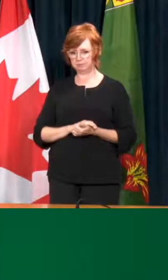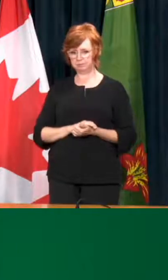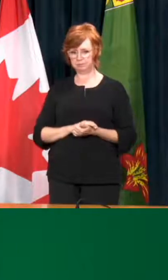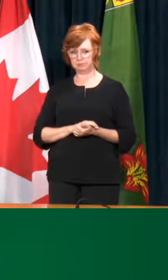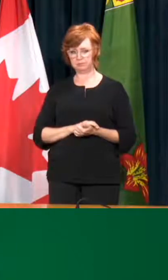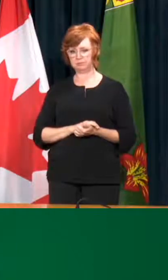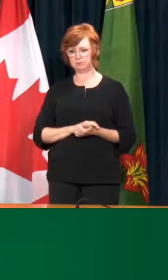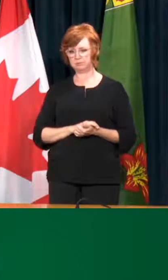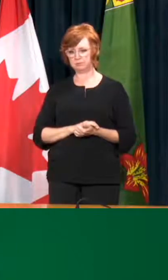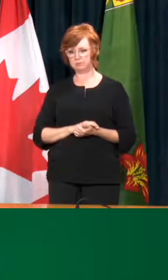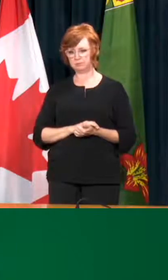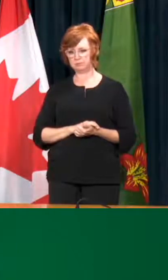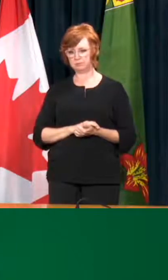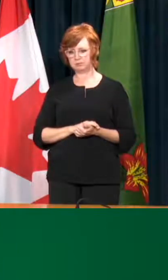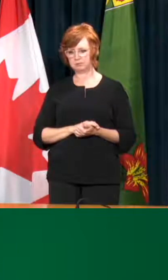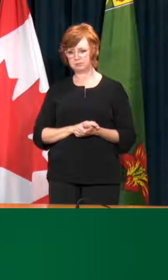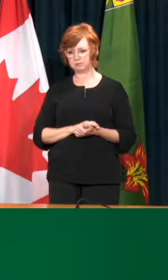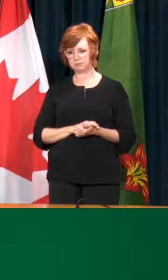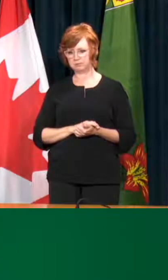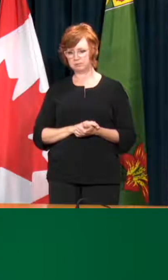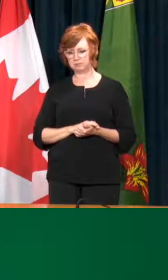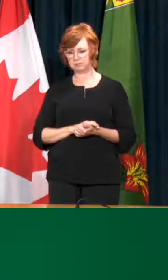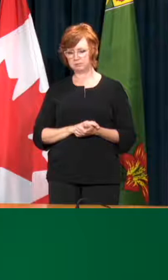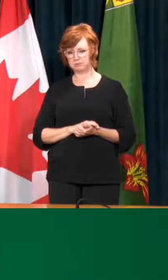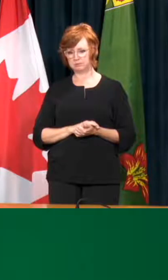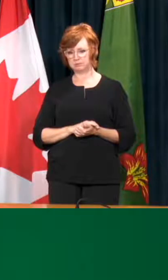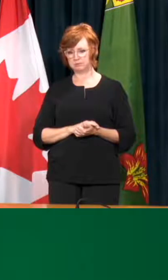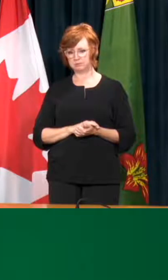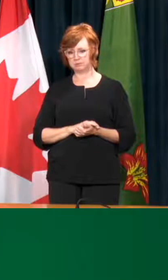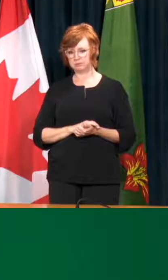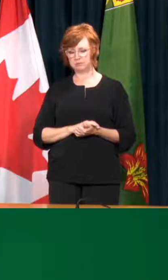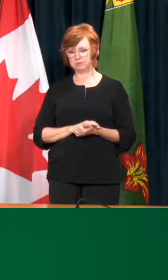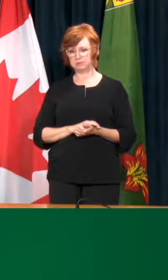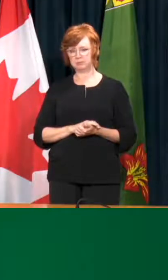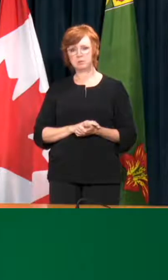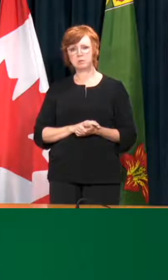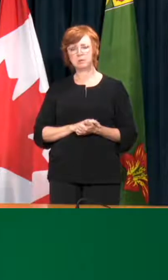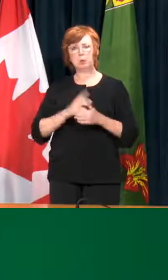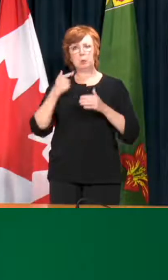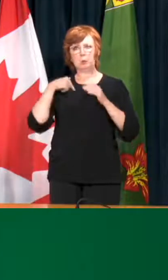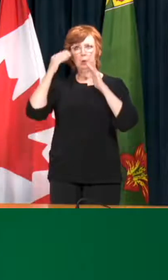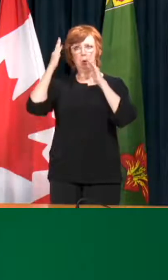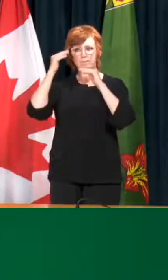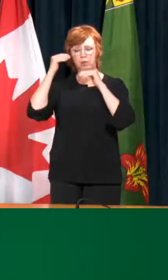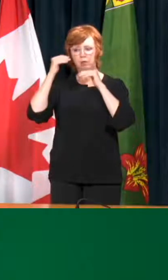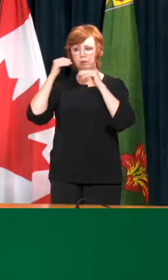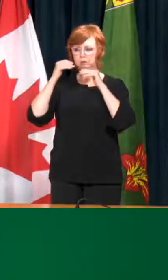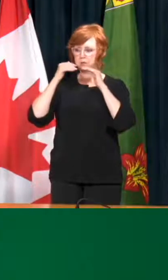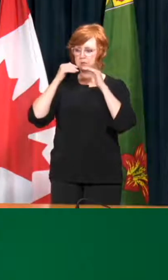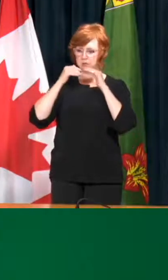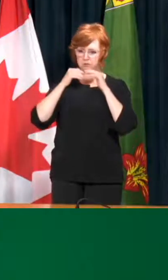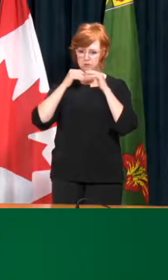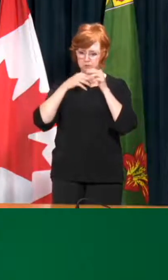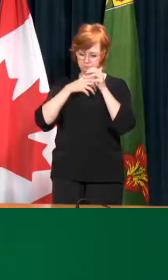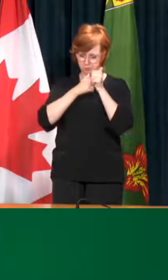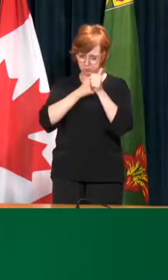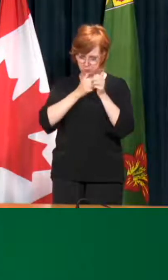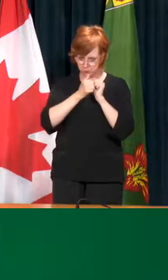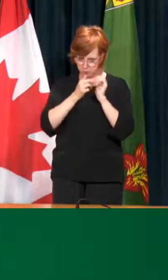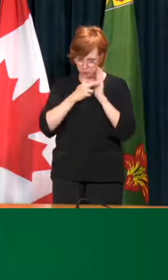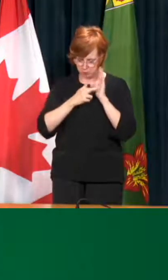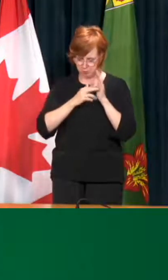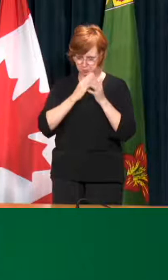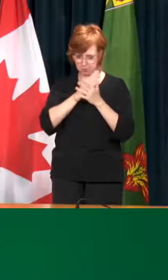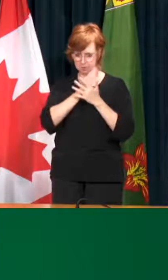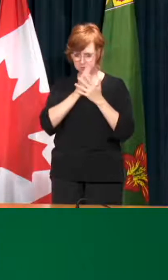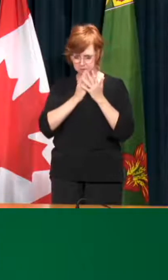re-emphasizing the basic things all of us should do, and hope that by just continuing to do what we've been doing so well, we may